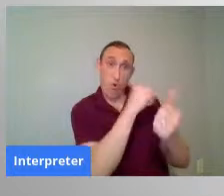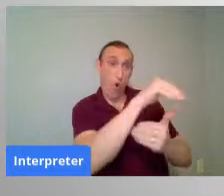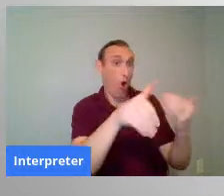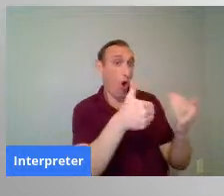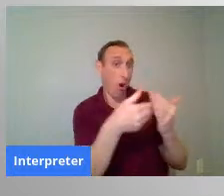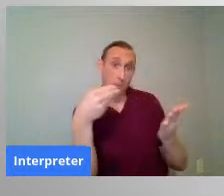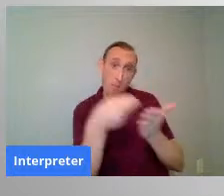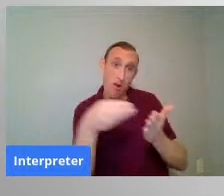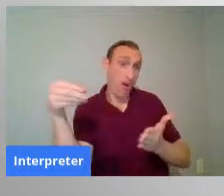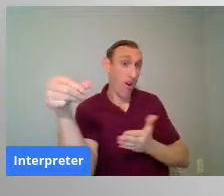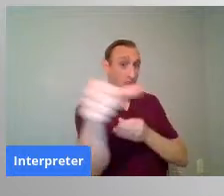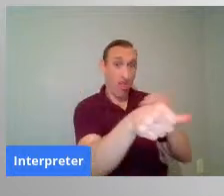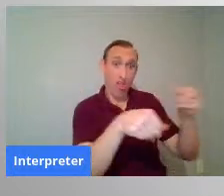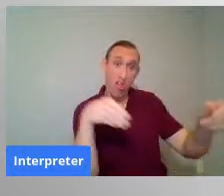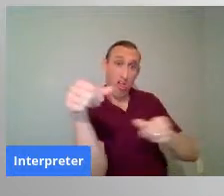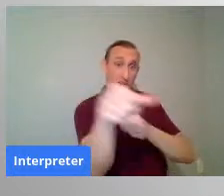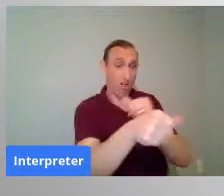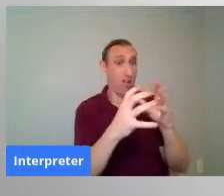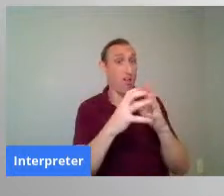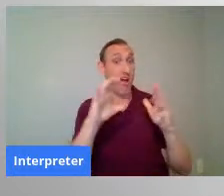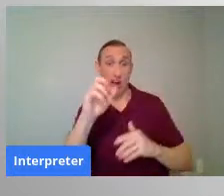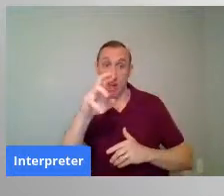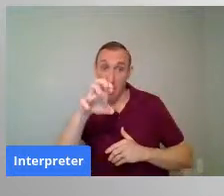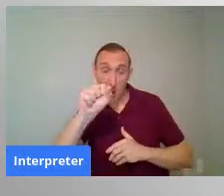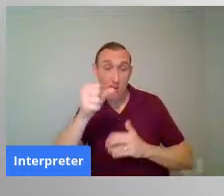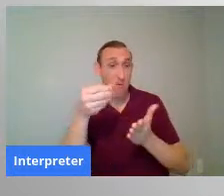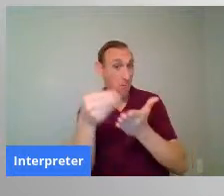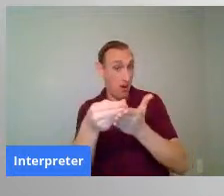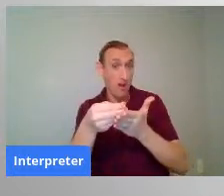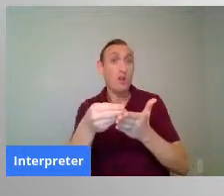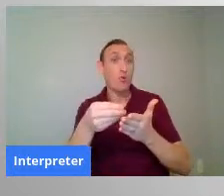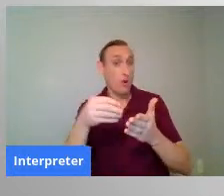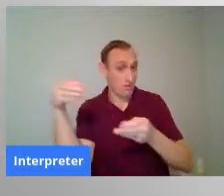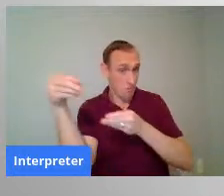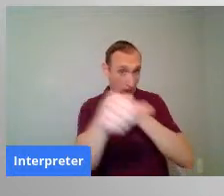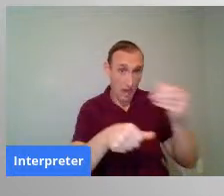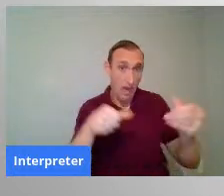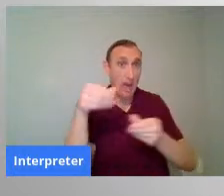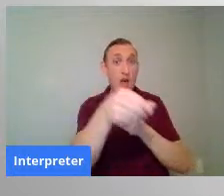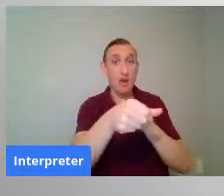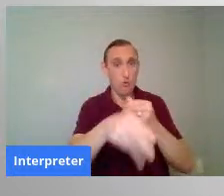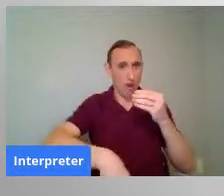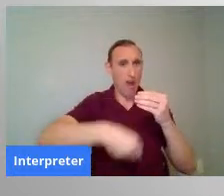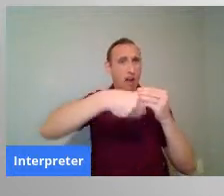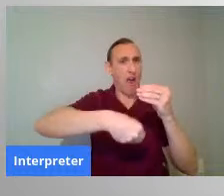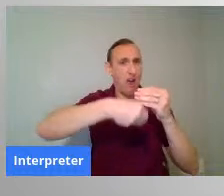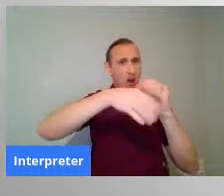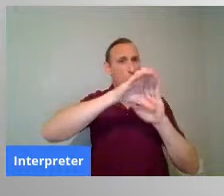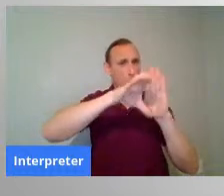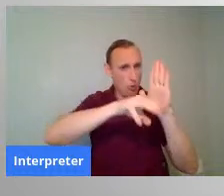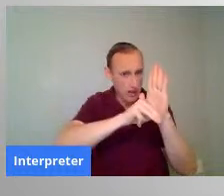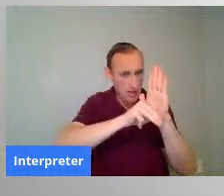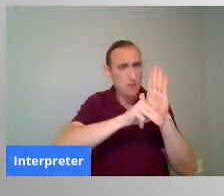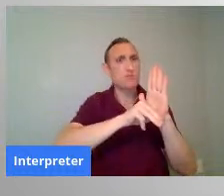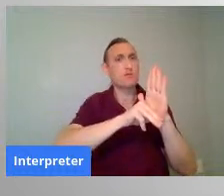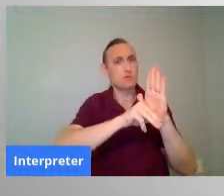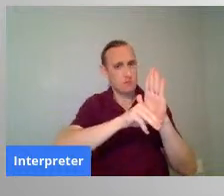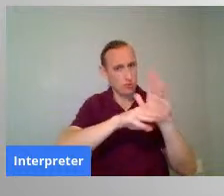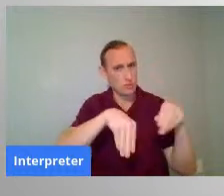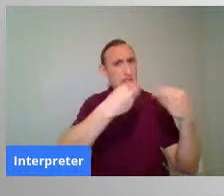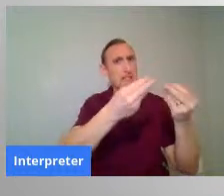lot of our CARES funding to add additional add-ons to our curriculum so individuals can